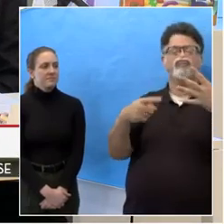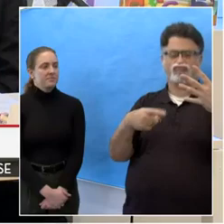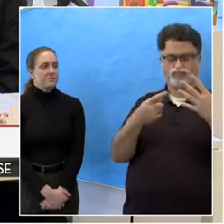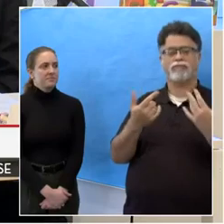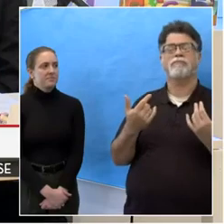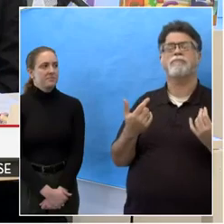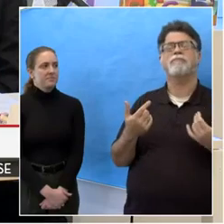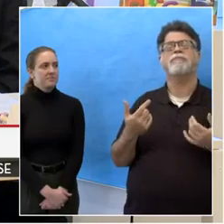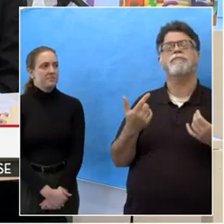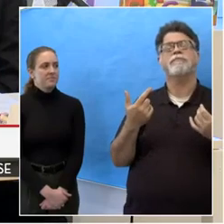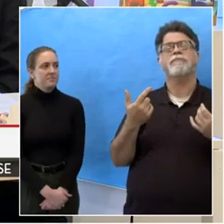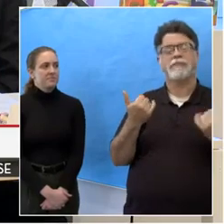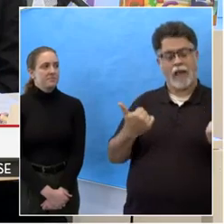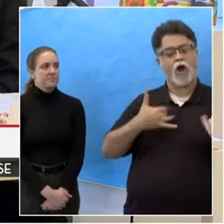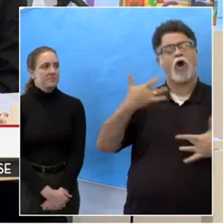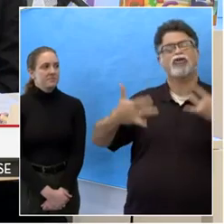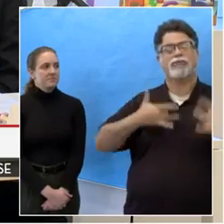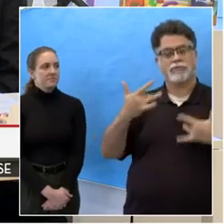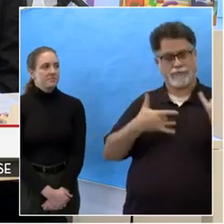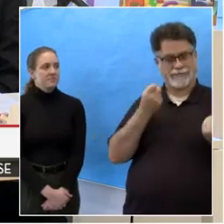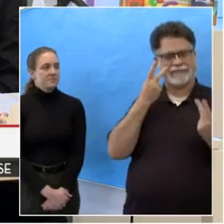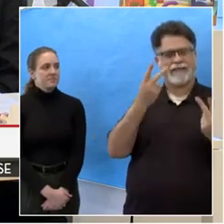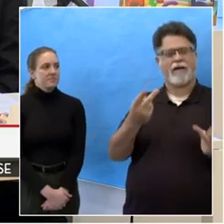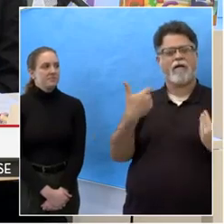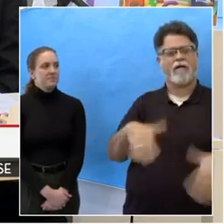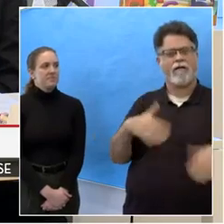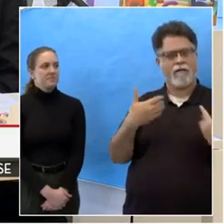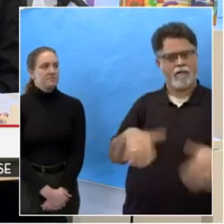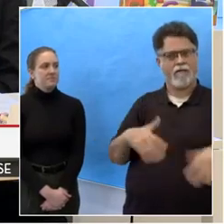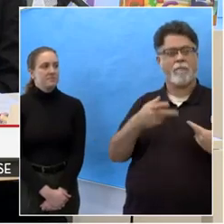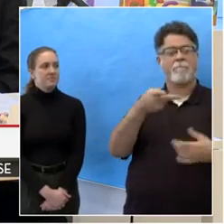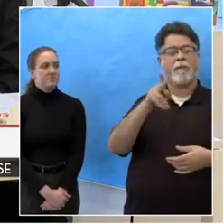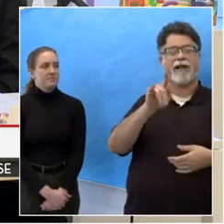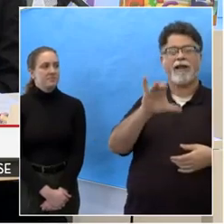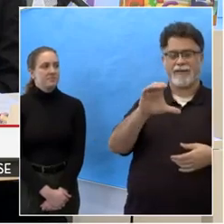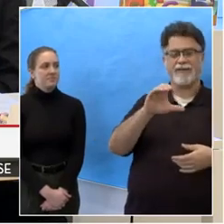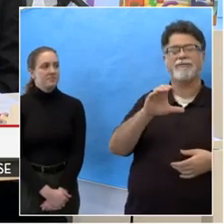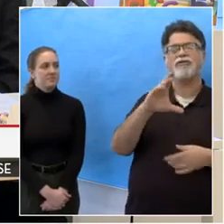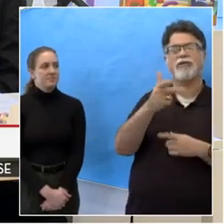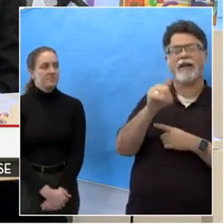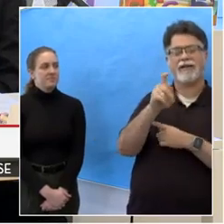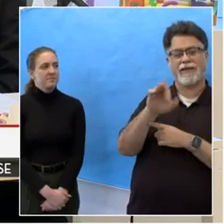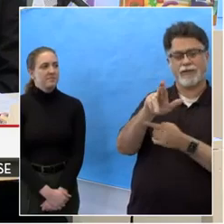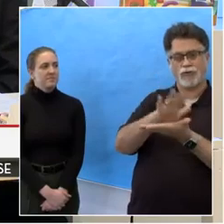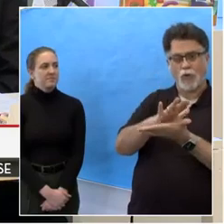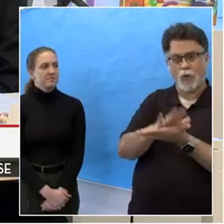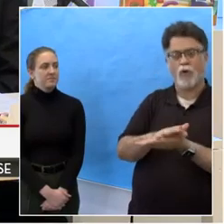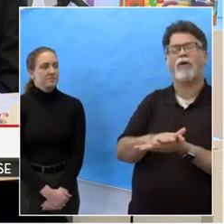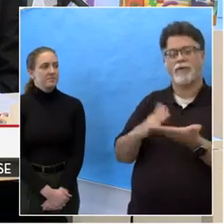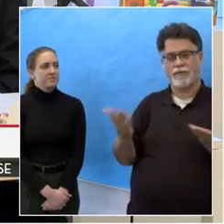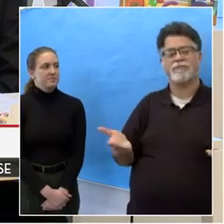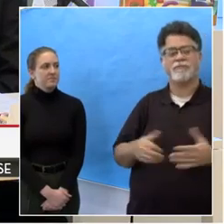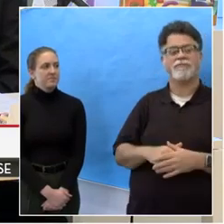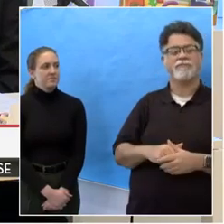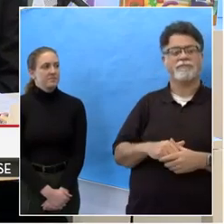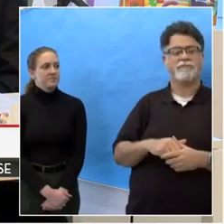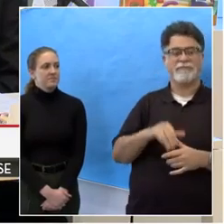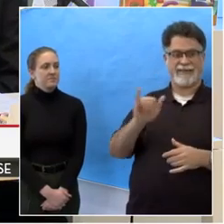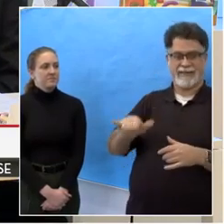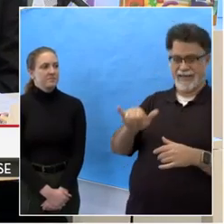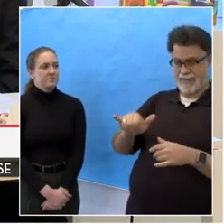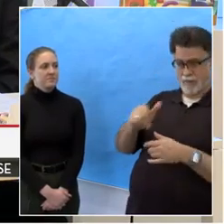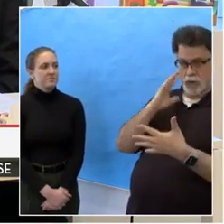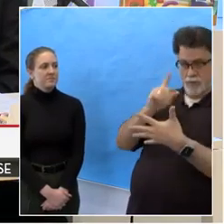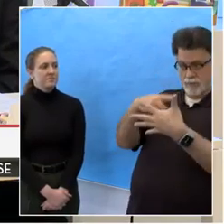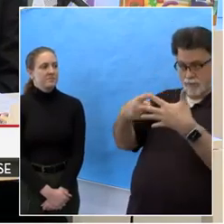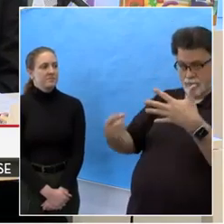School Board side to align OSSI's compliance structures for training and screening requirements with our protocols as well,